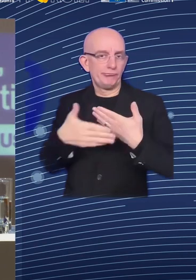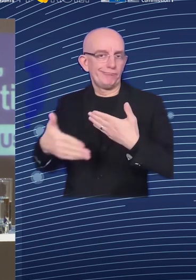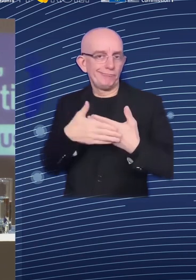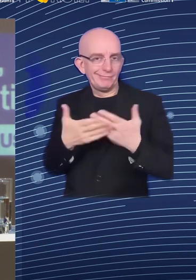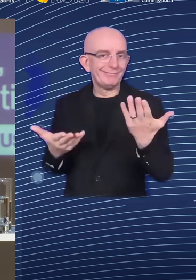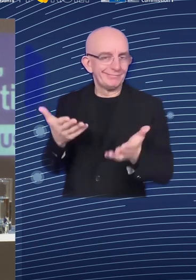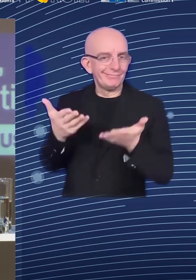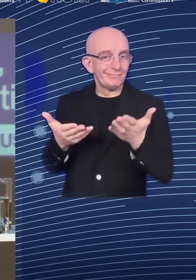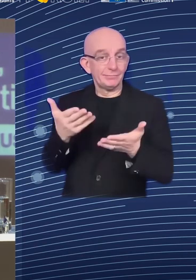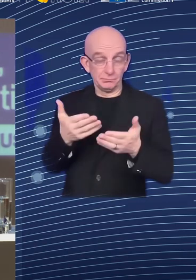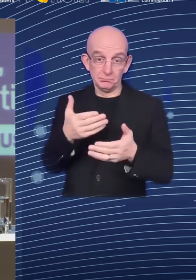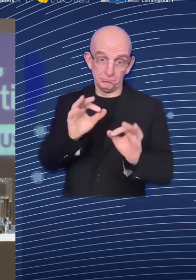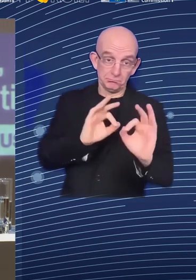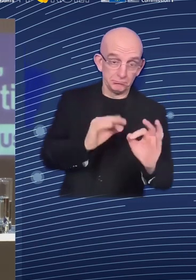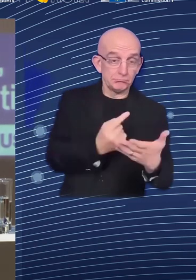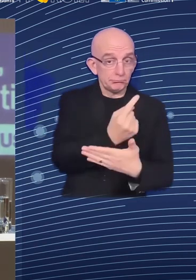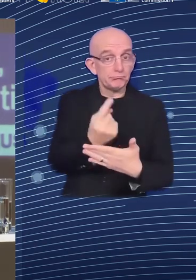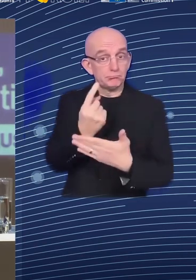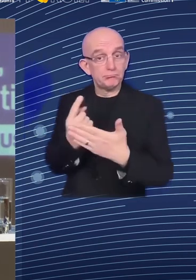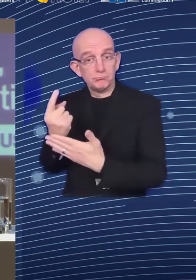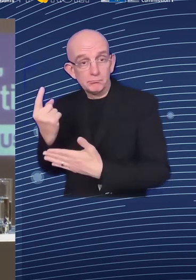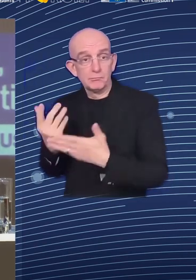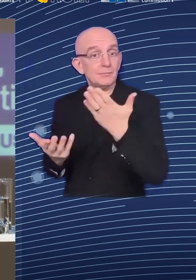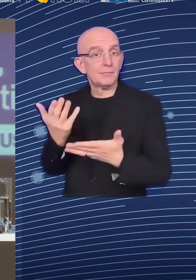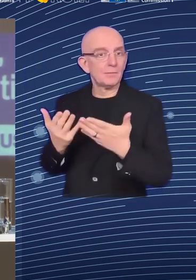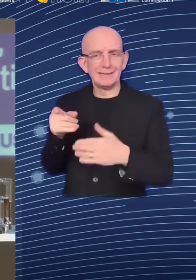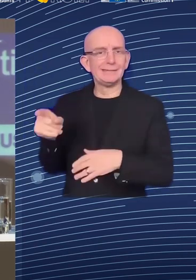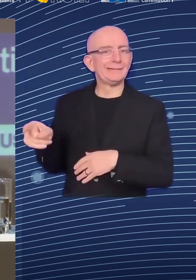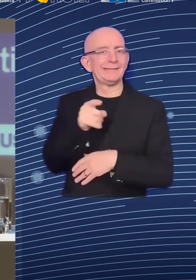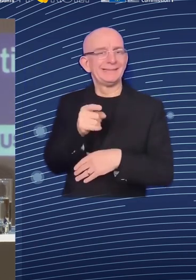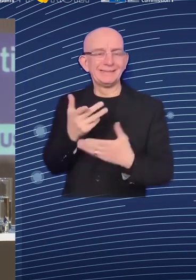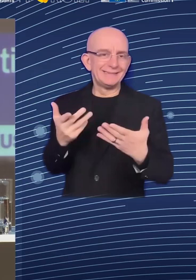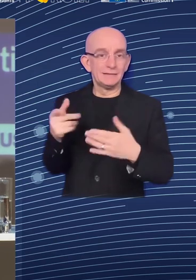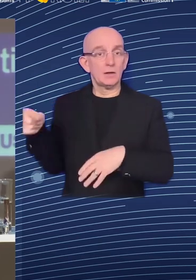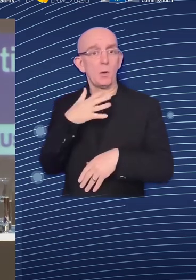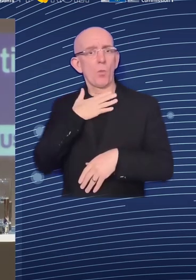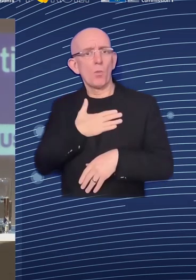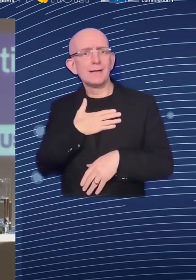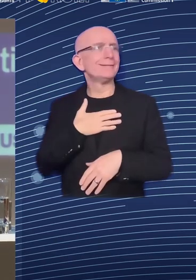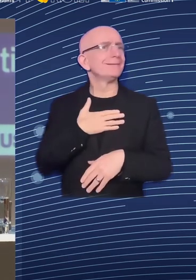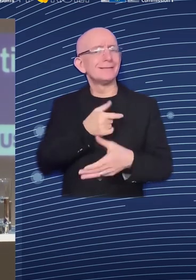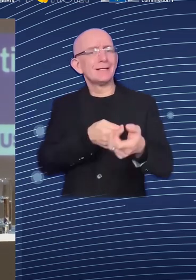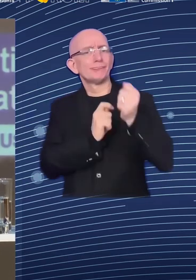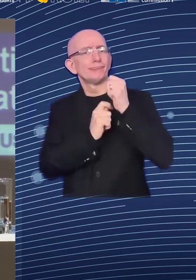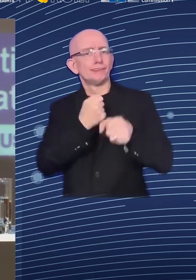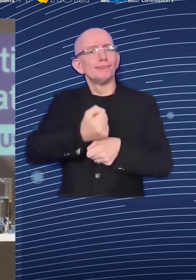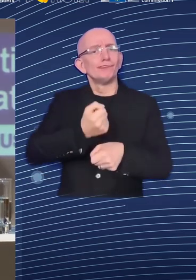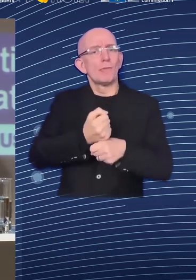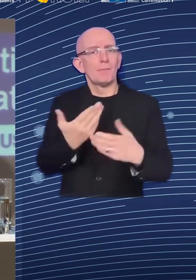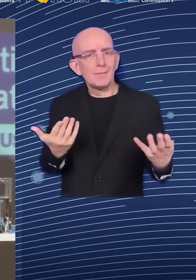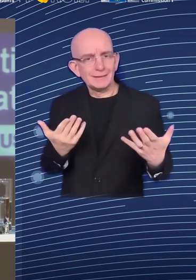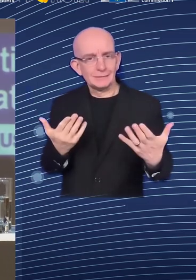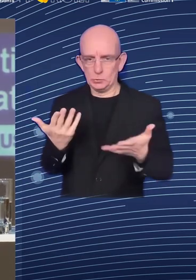got, with that strategy for job seekers, they have a bit more time, but not always as many as we can